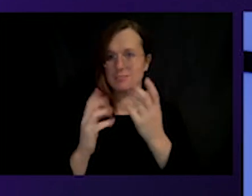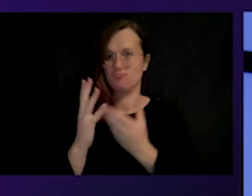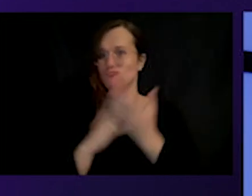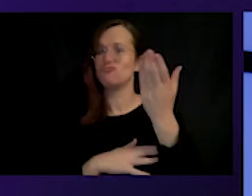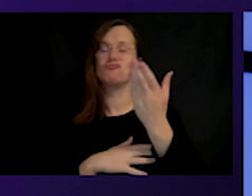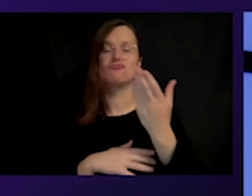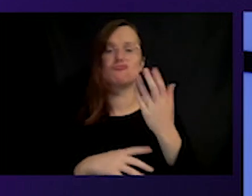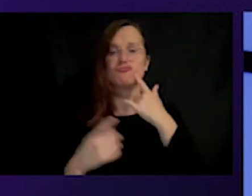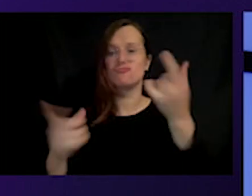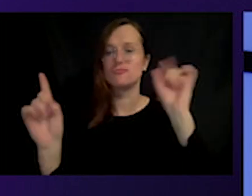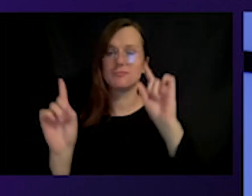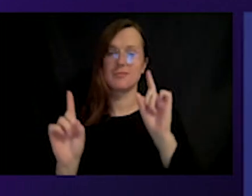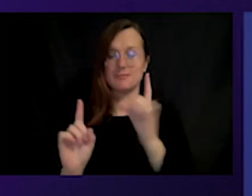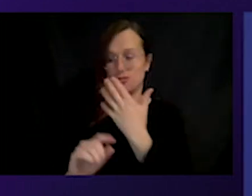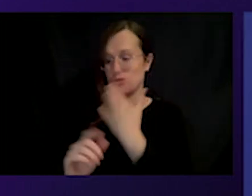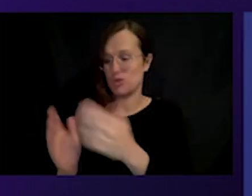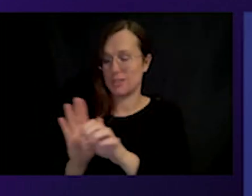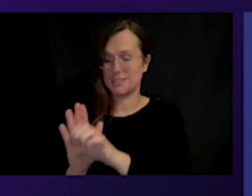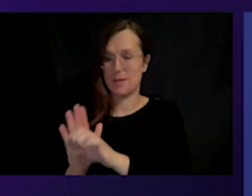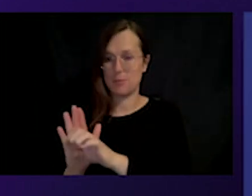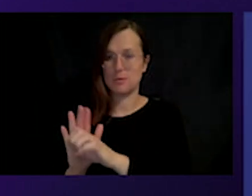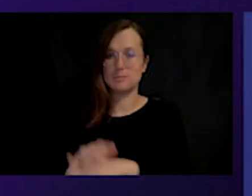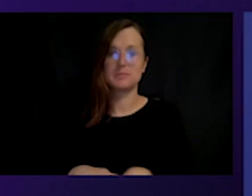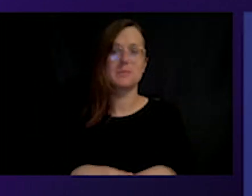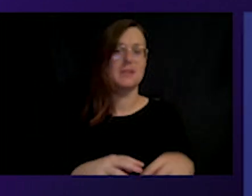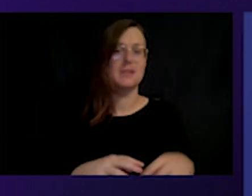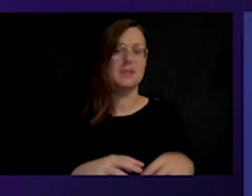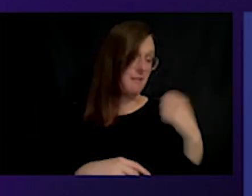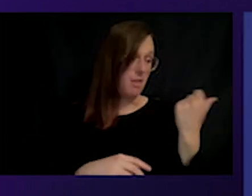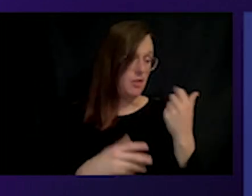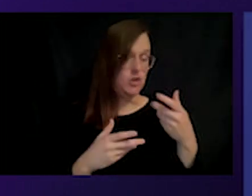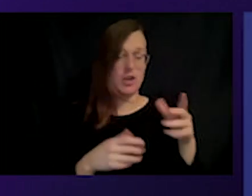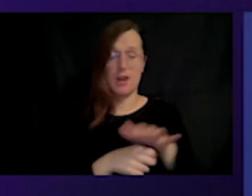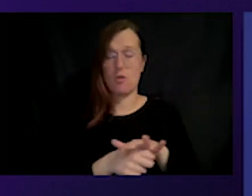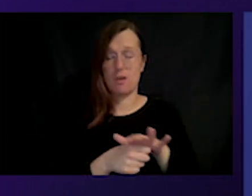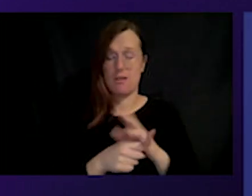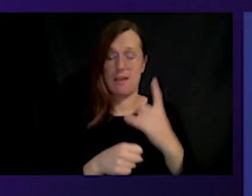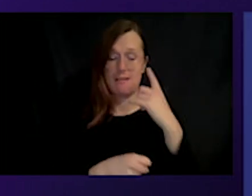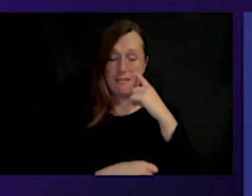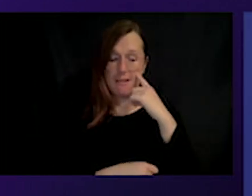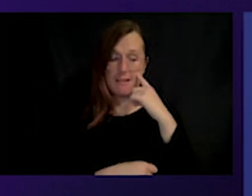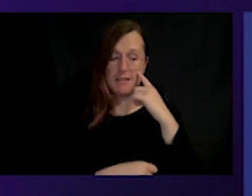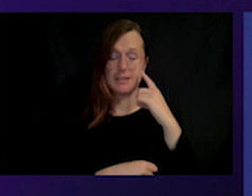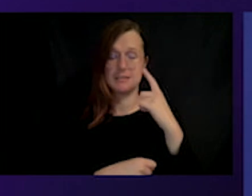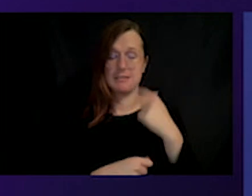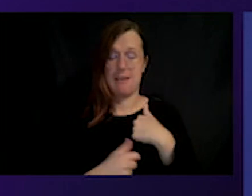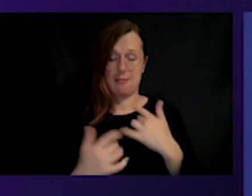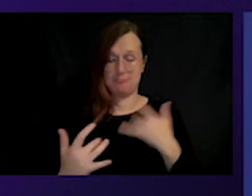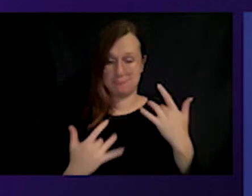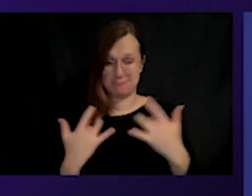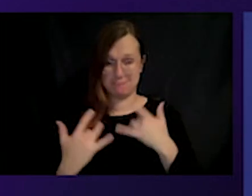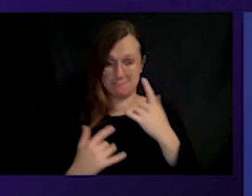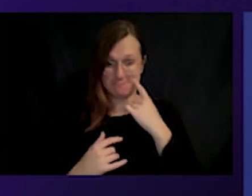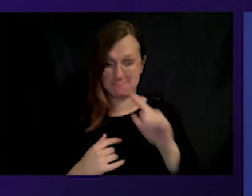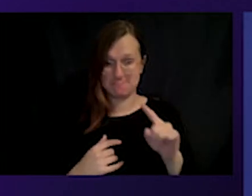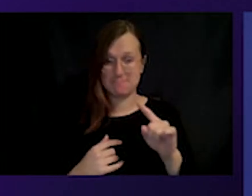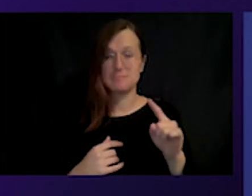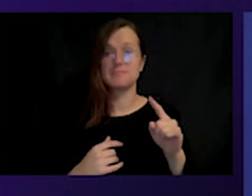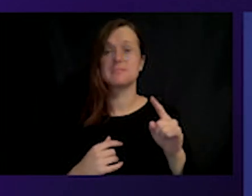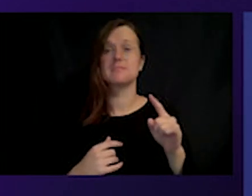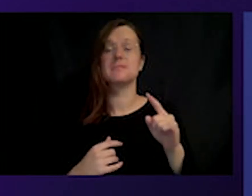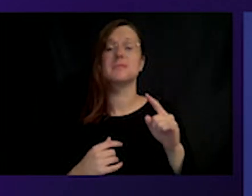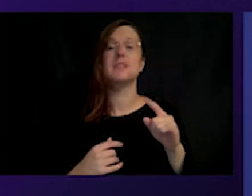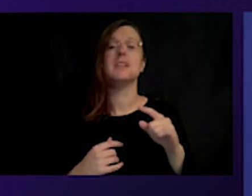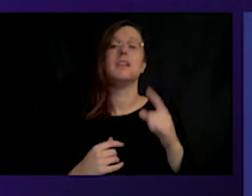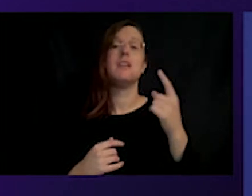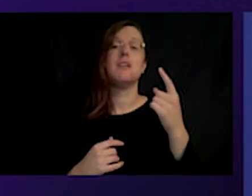great example. Exactly. Another area I think that gets me excited is about the generative AI. We have been talking